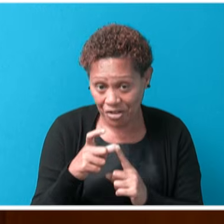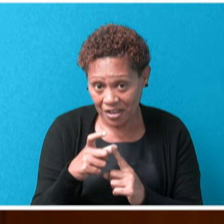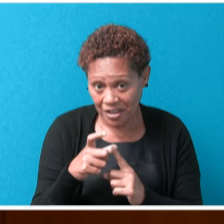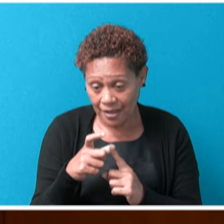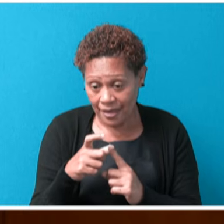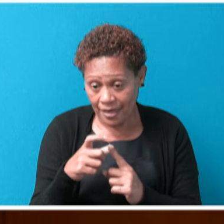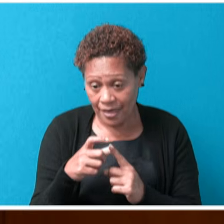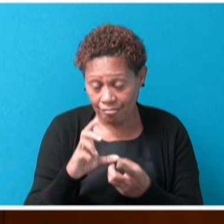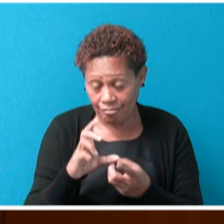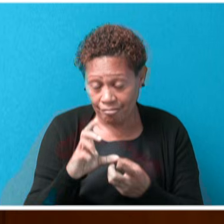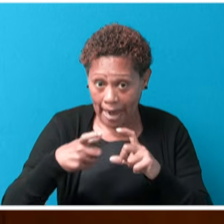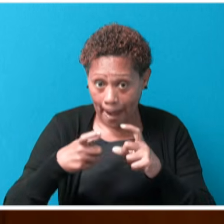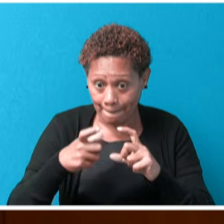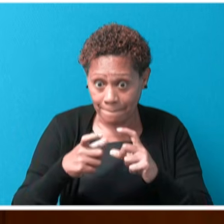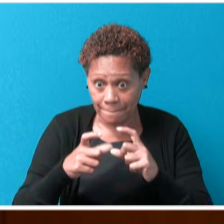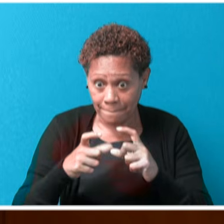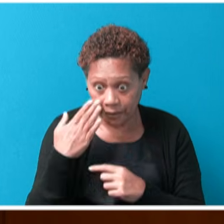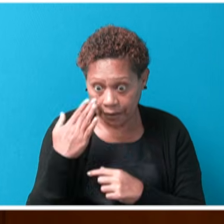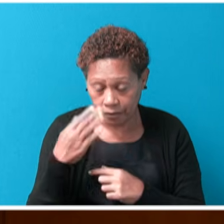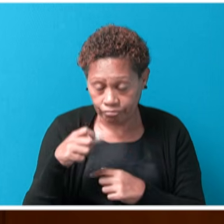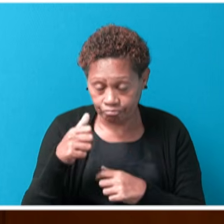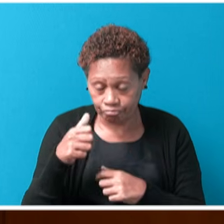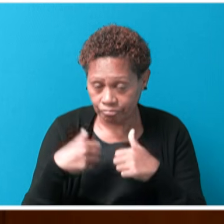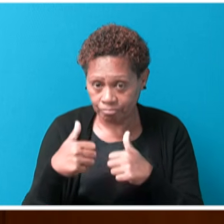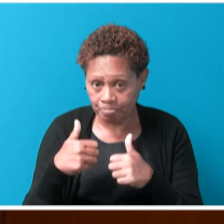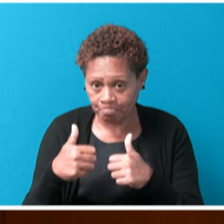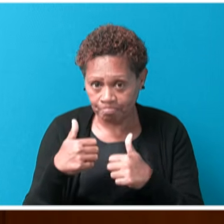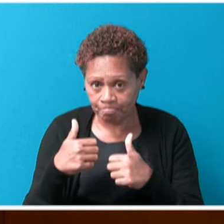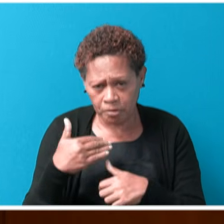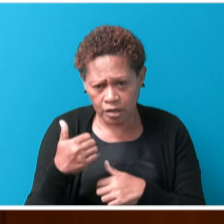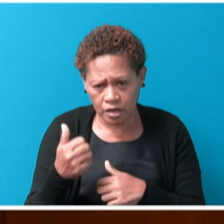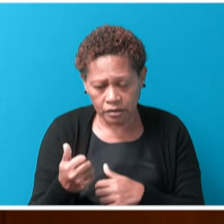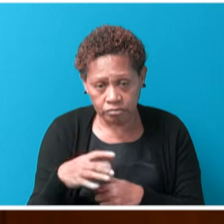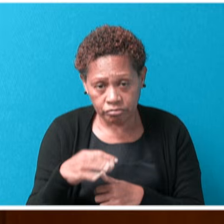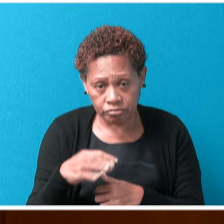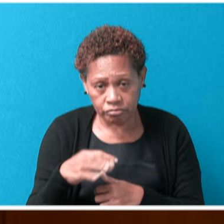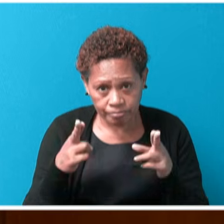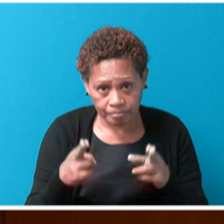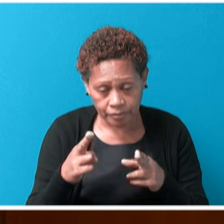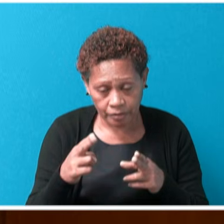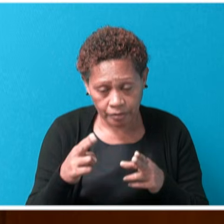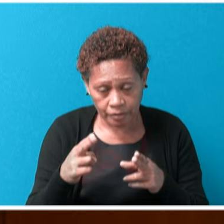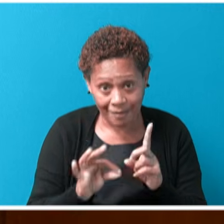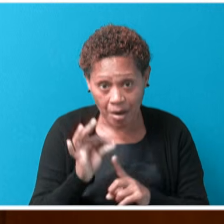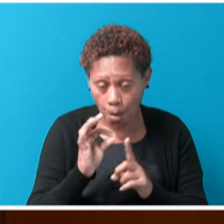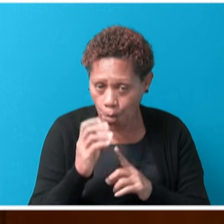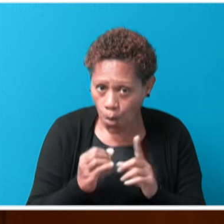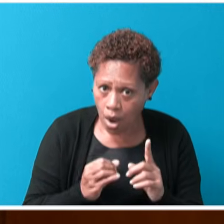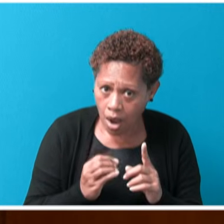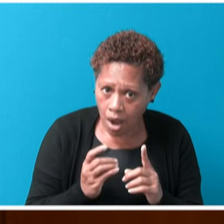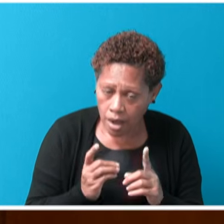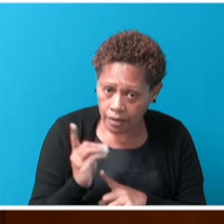be grounded in good governance principles. Human capital development is the most